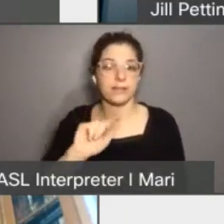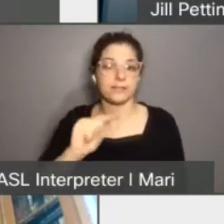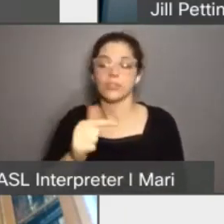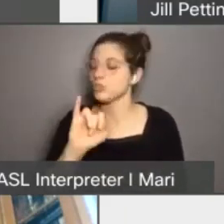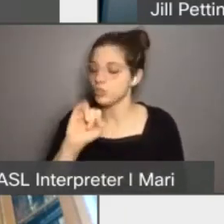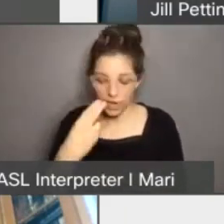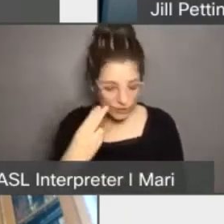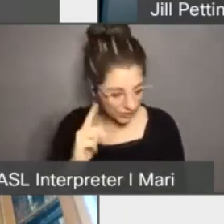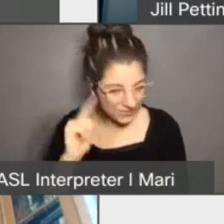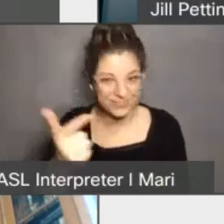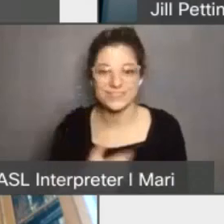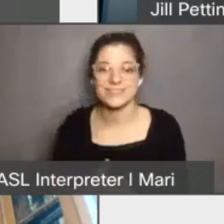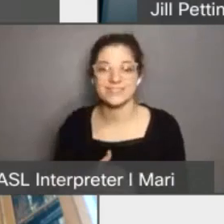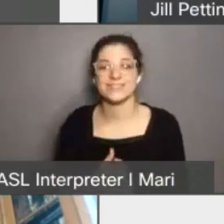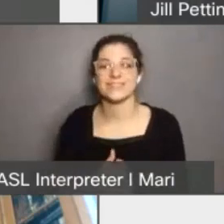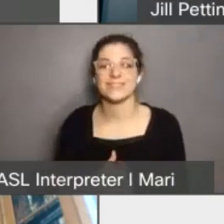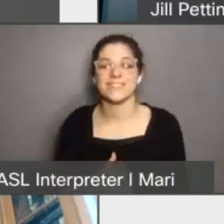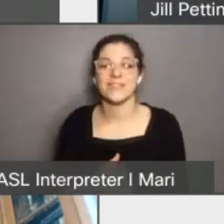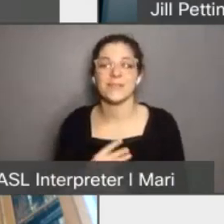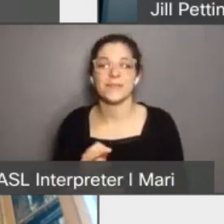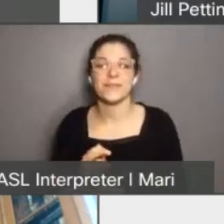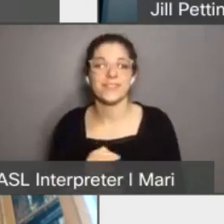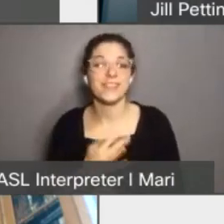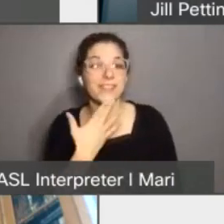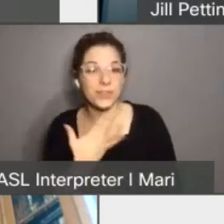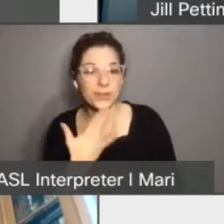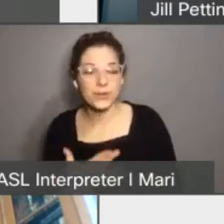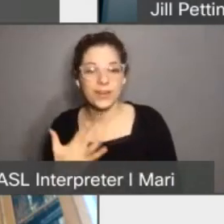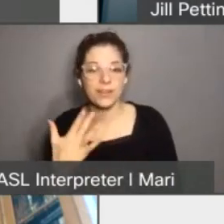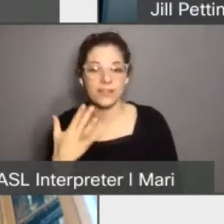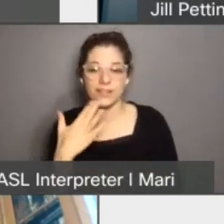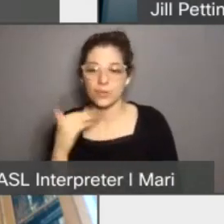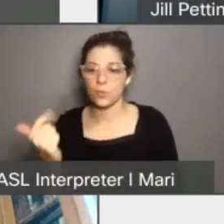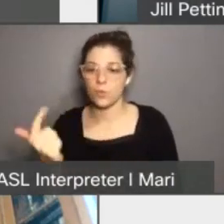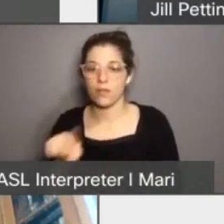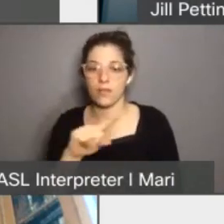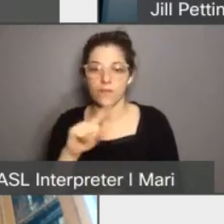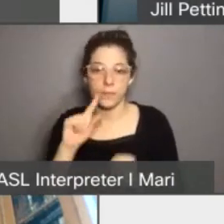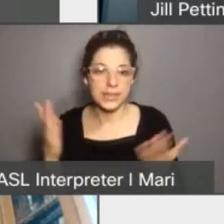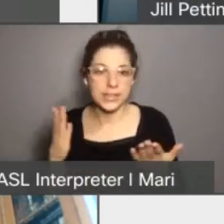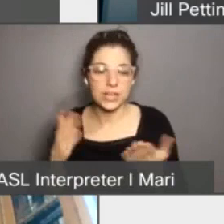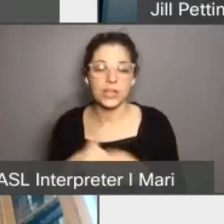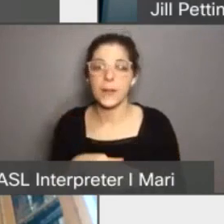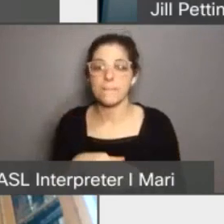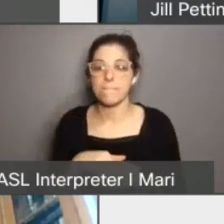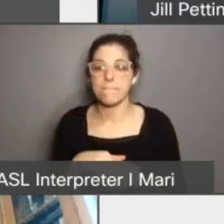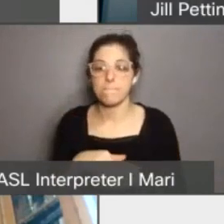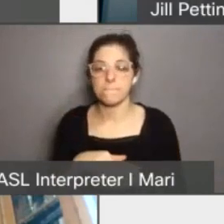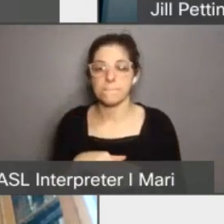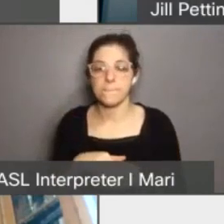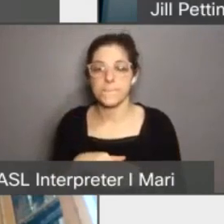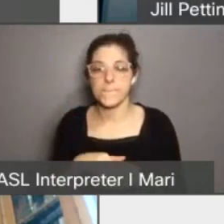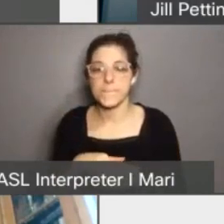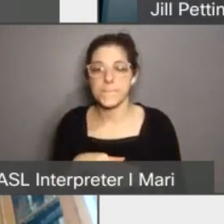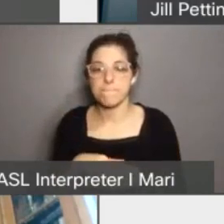sorry, Josh, turn it over to you. All right, well, thank you, and thank you all for being here, first of all. All right, so